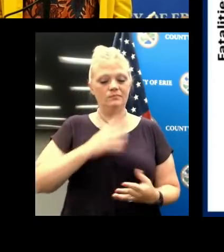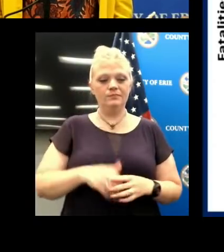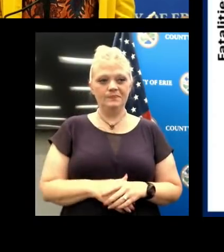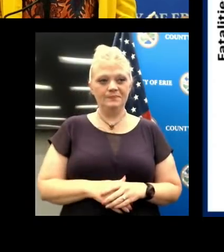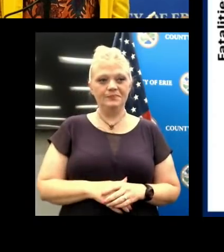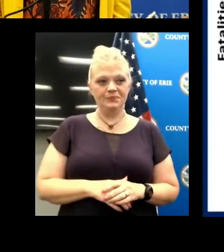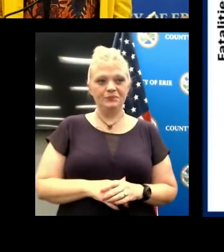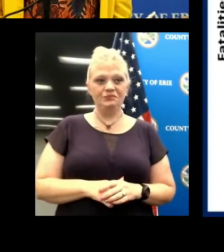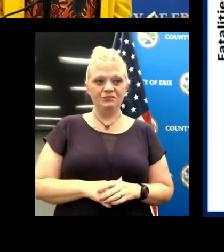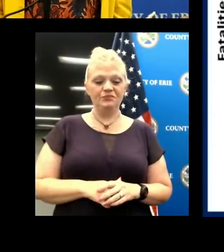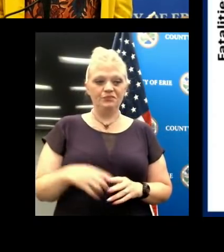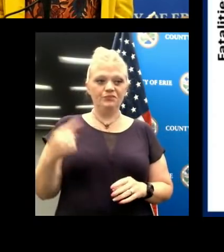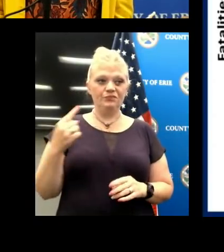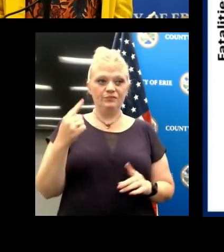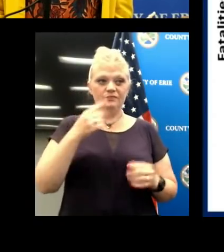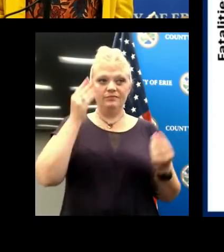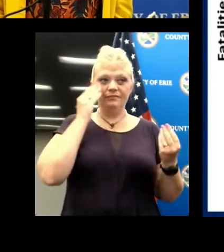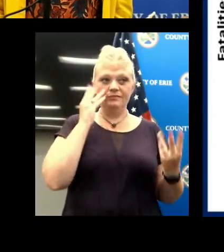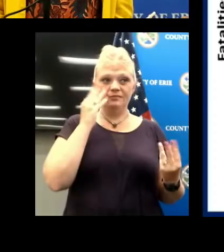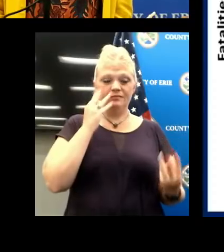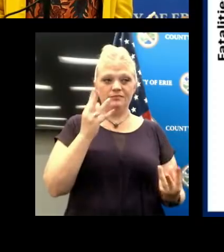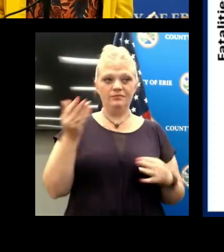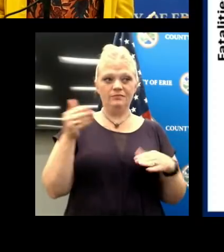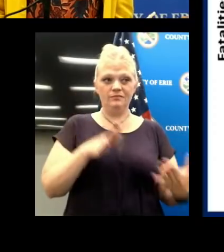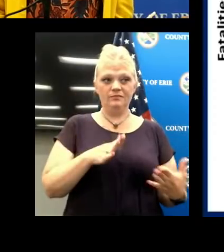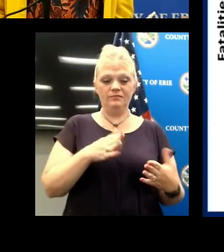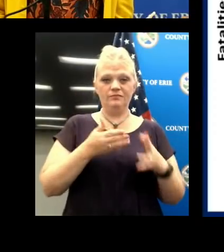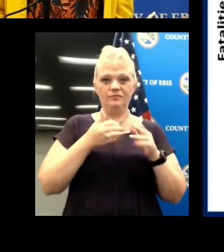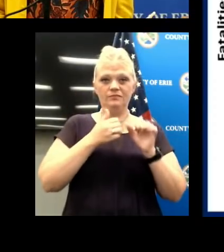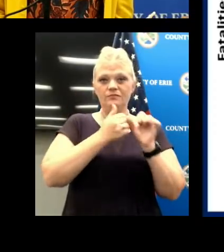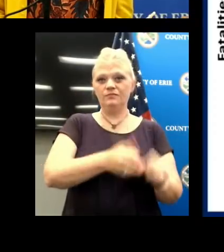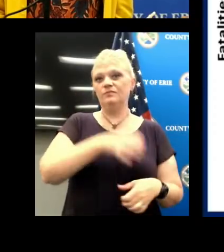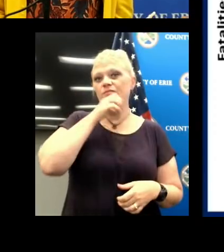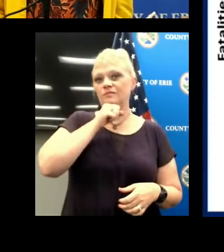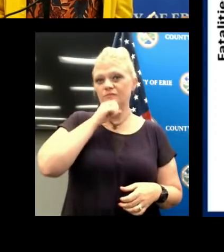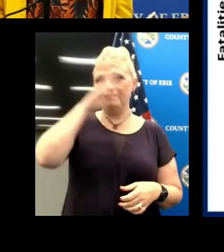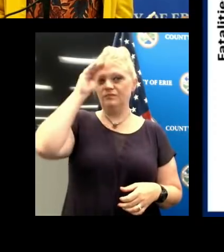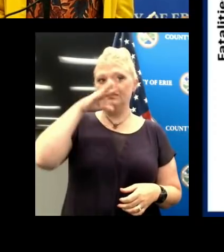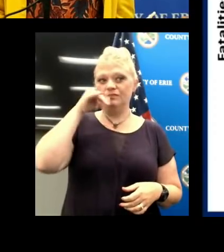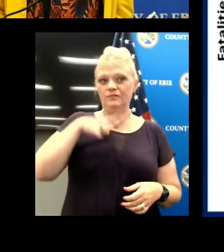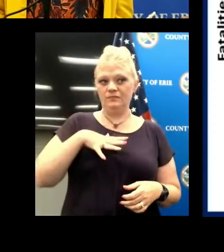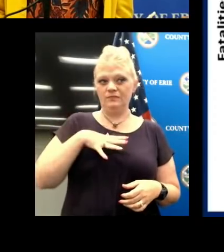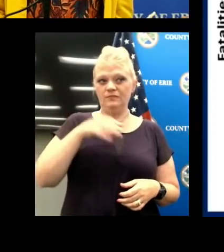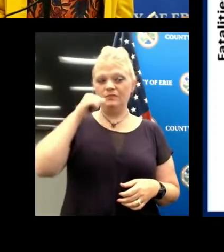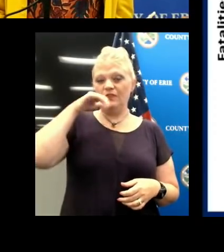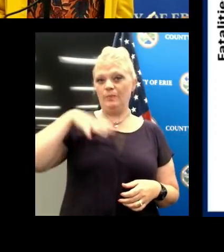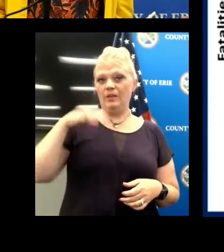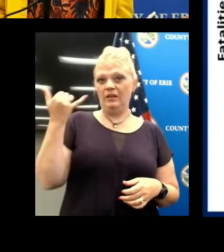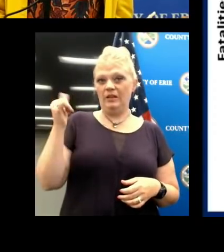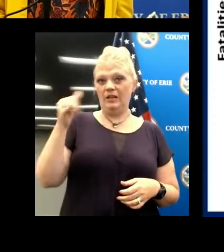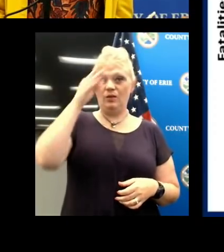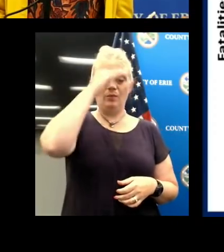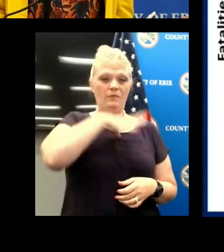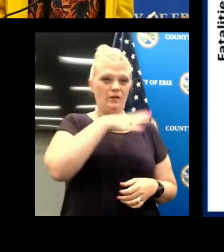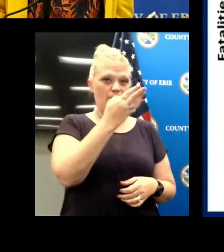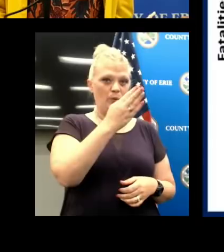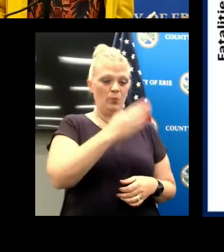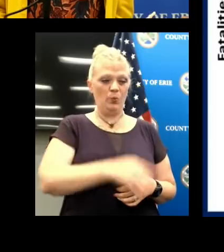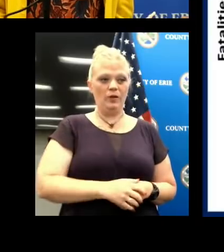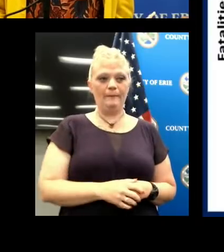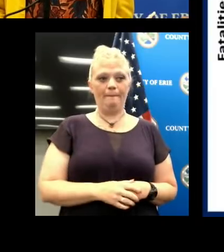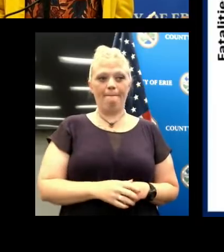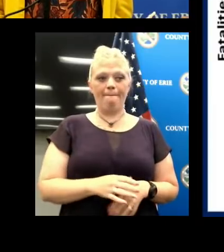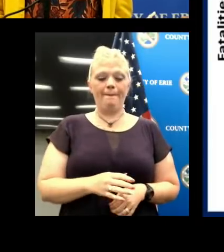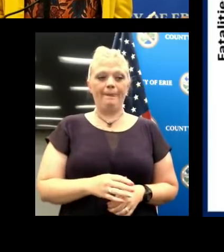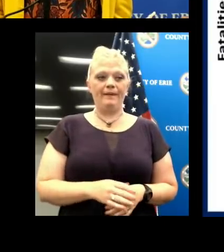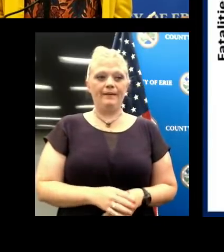this is looking at our mortality data by age and gender, where females are in yellow and males are in blue. Again,